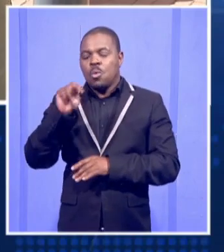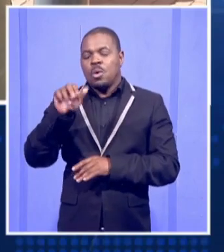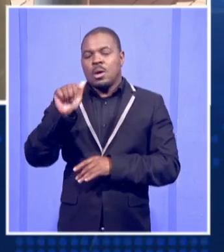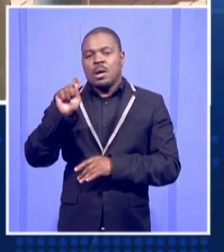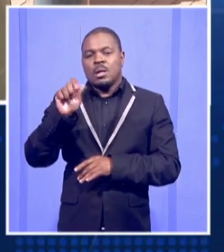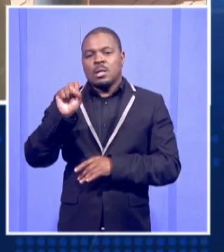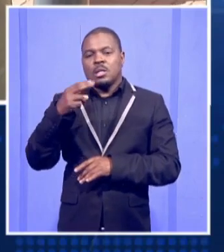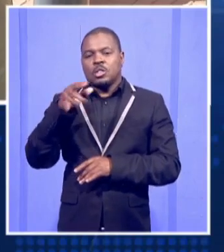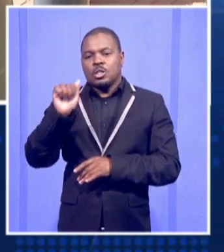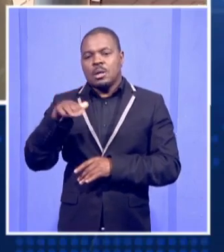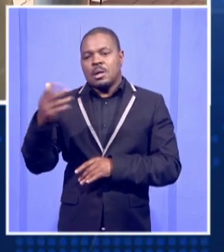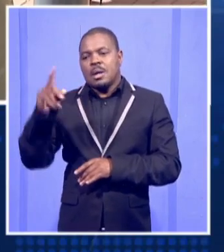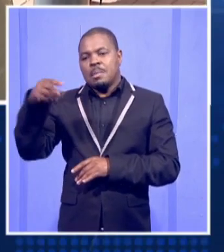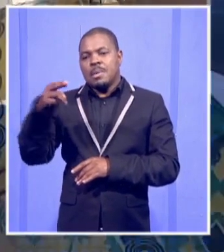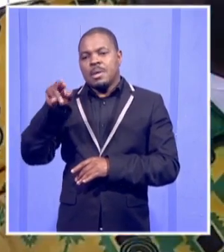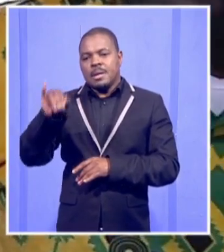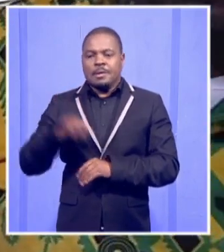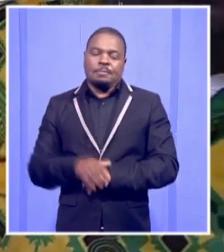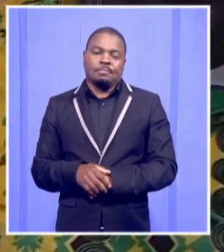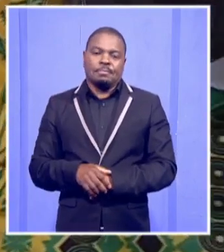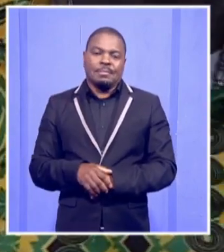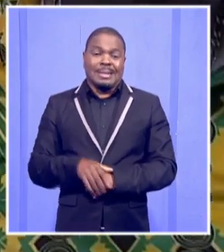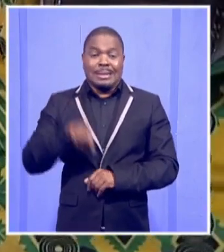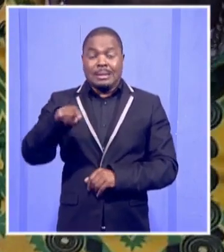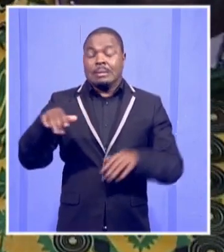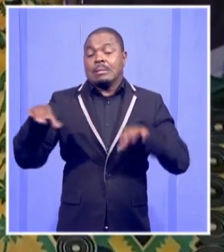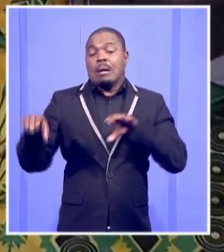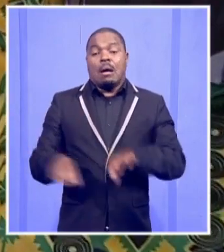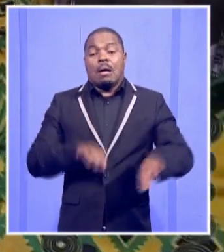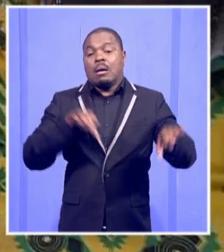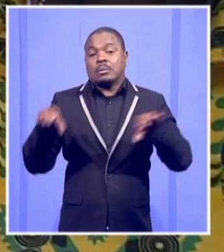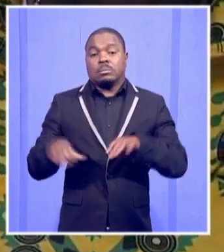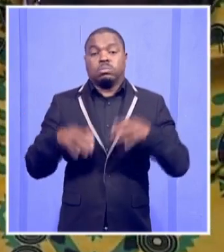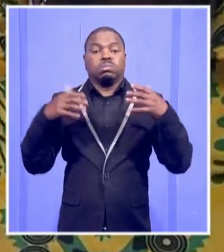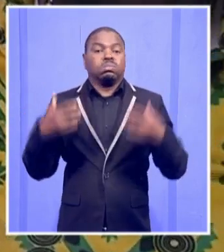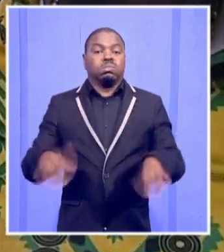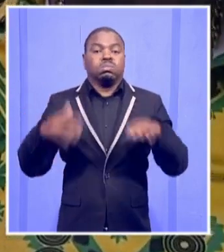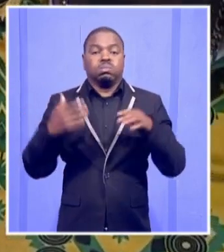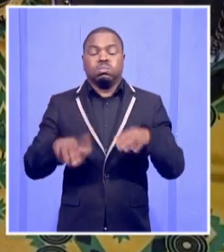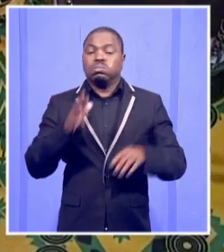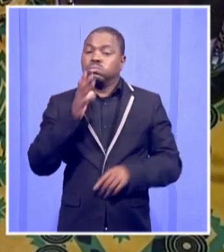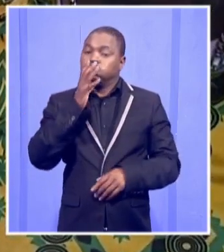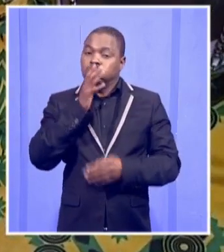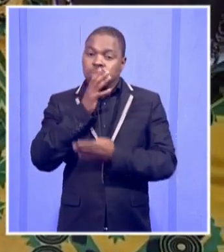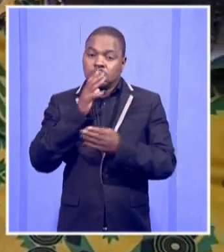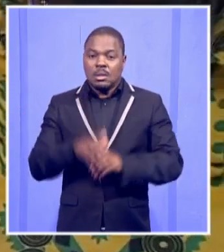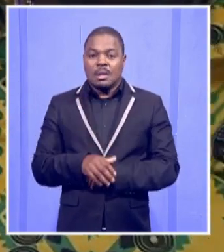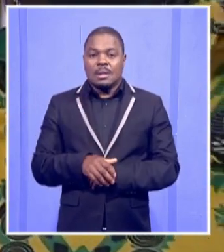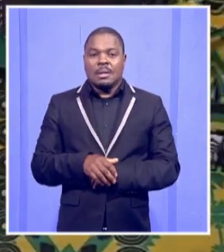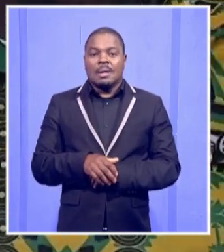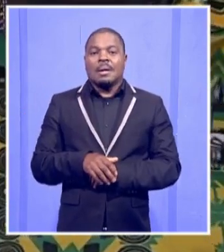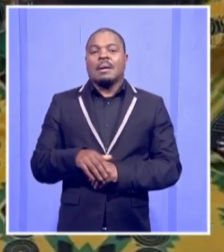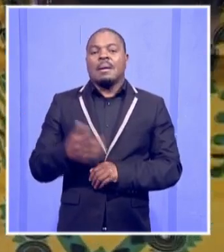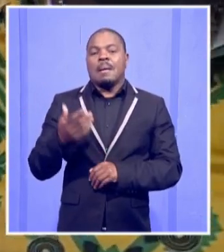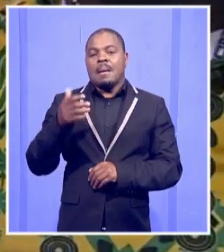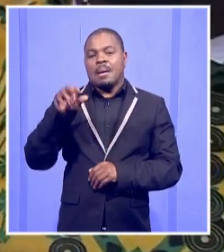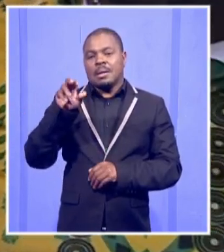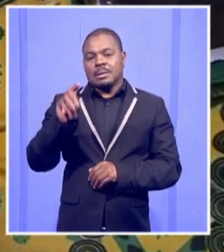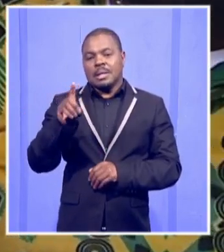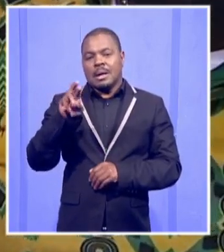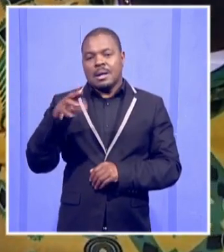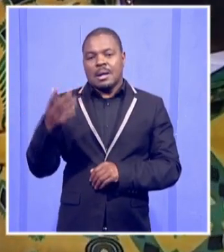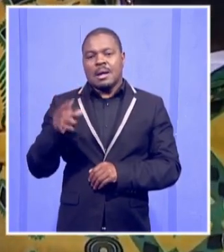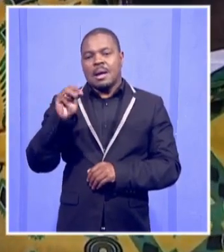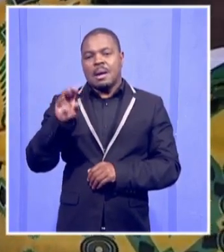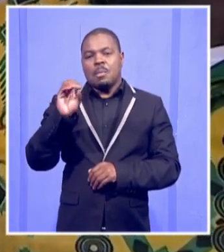Well, it certainly is the hive of activity here at the Dr. Mulemela Stadium, I beg your pardon. And of course, you've